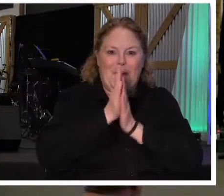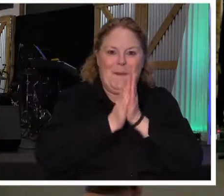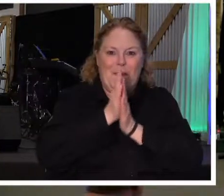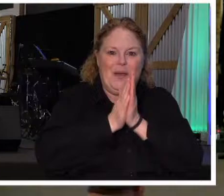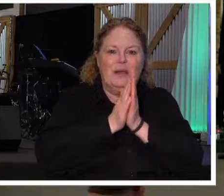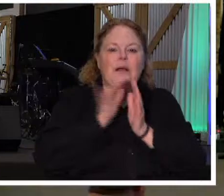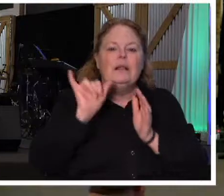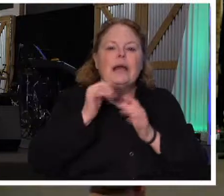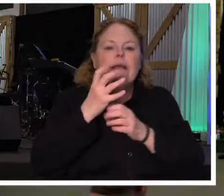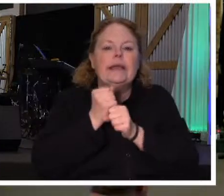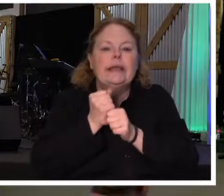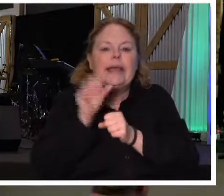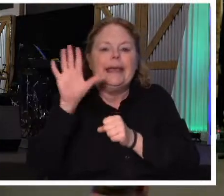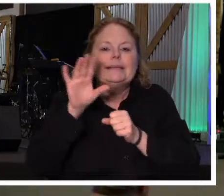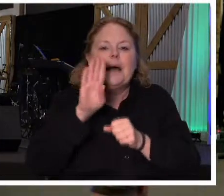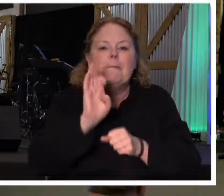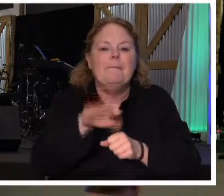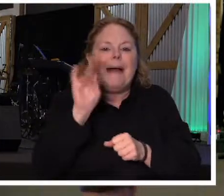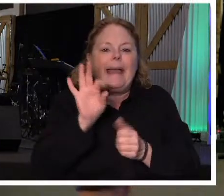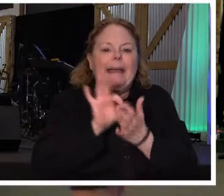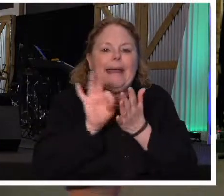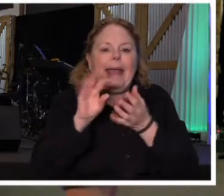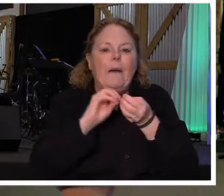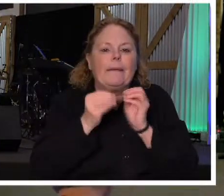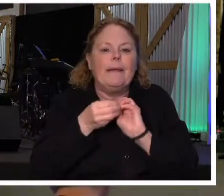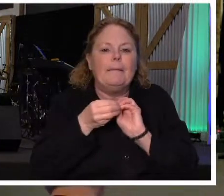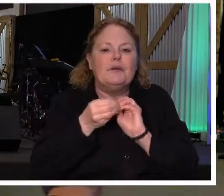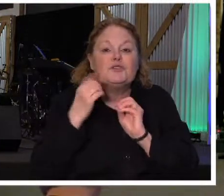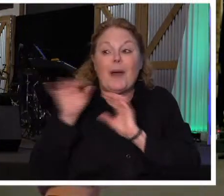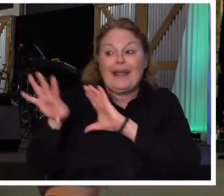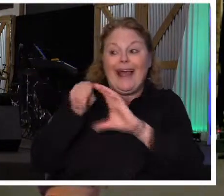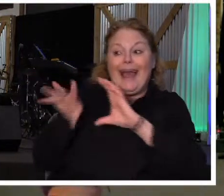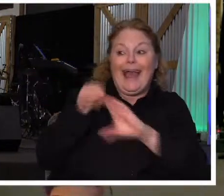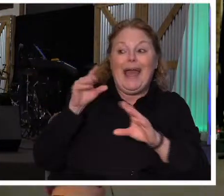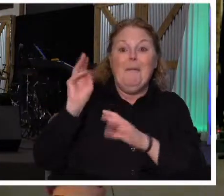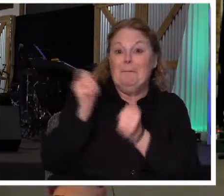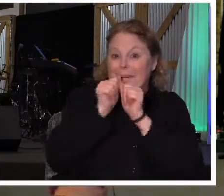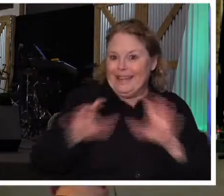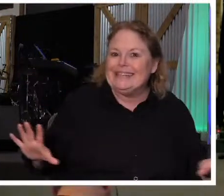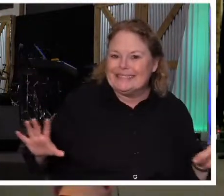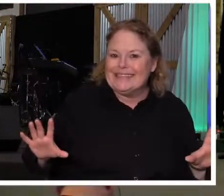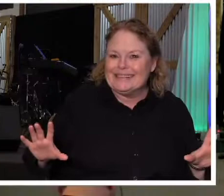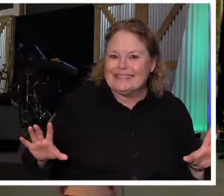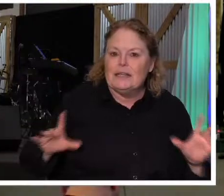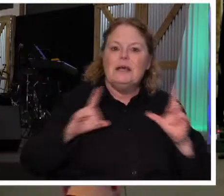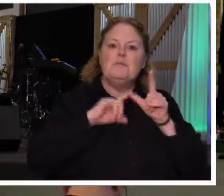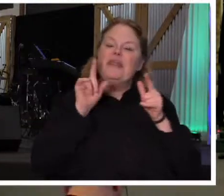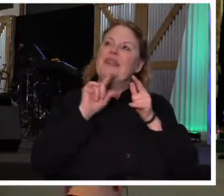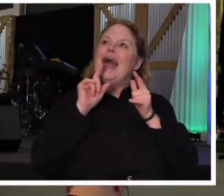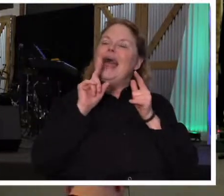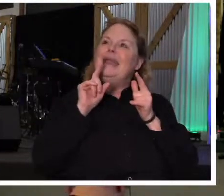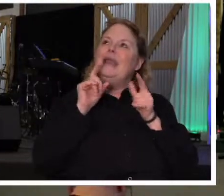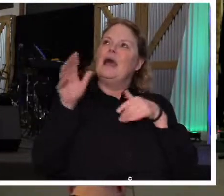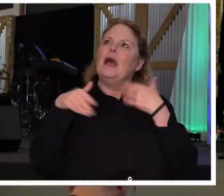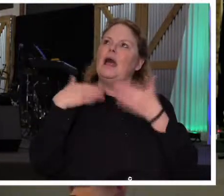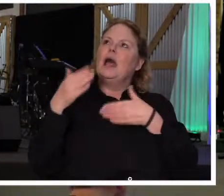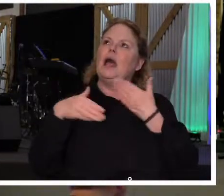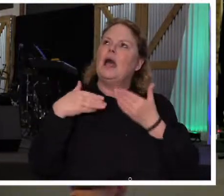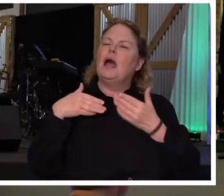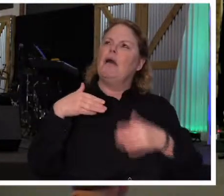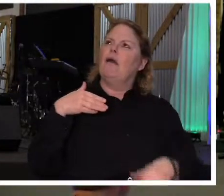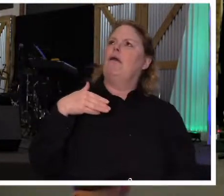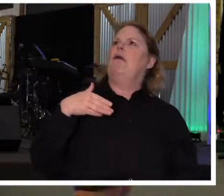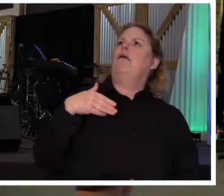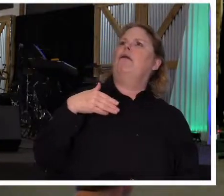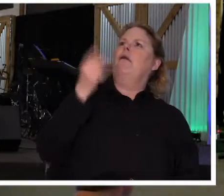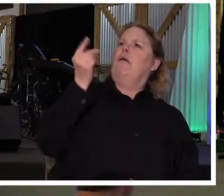number to the blessing bank. And then when I got in a relationship with him and discovered that he wasn't